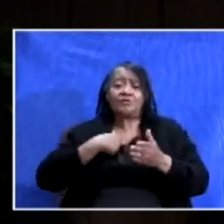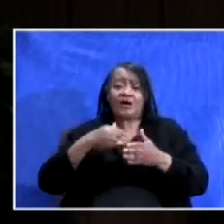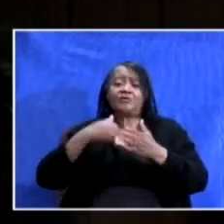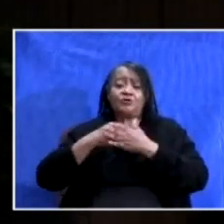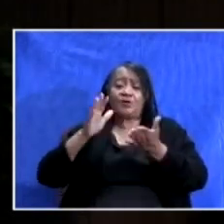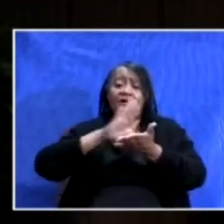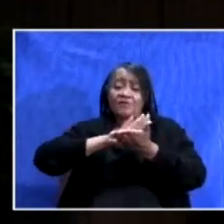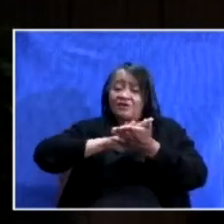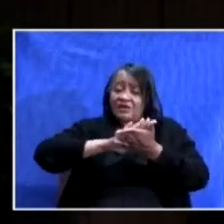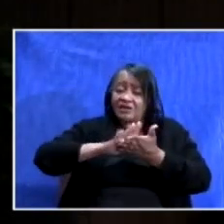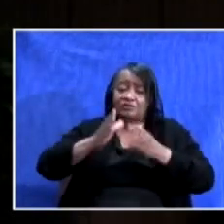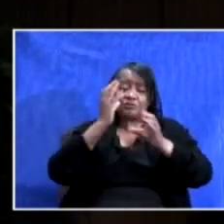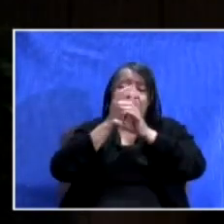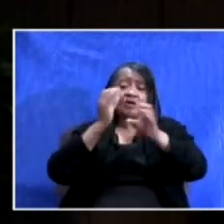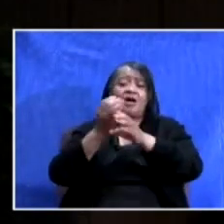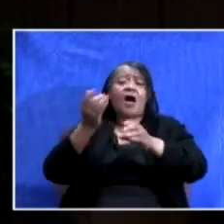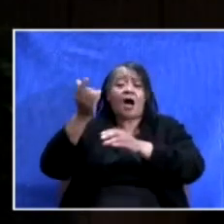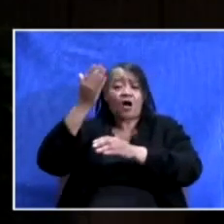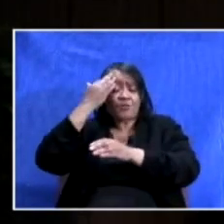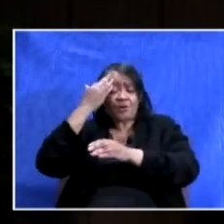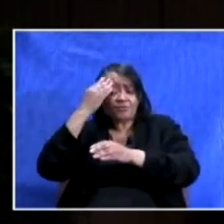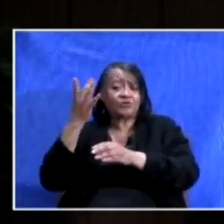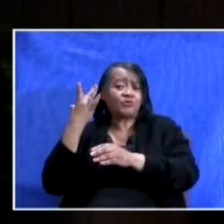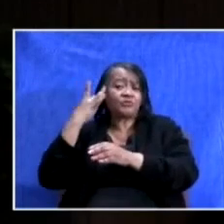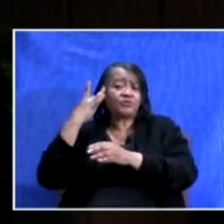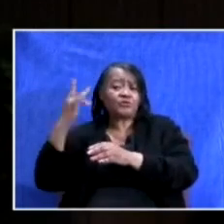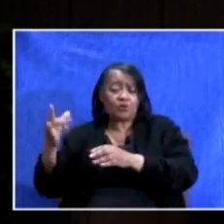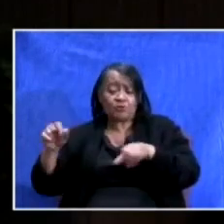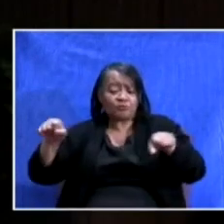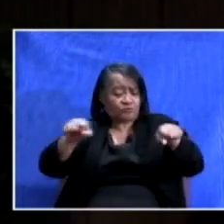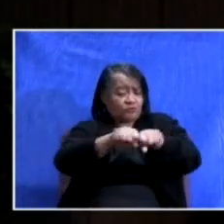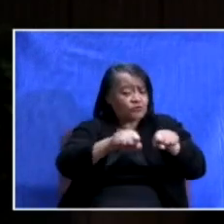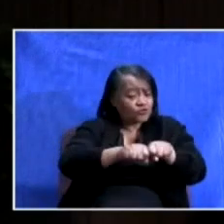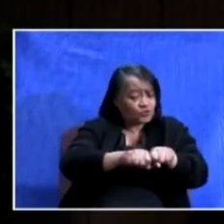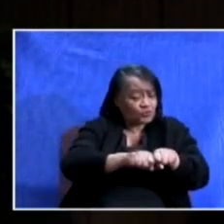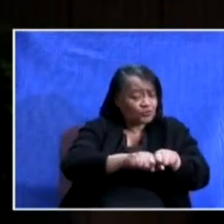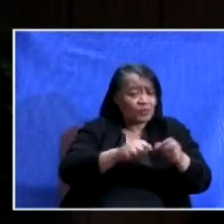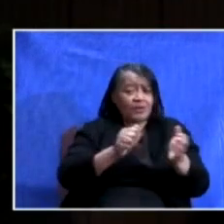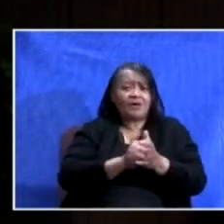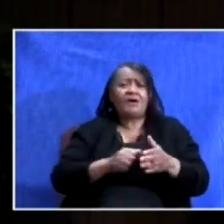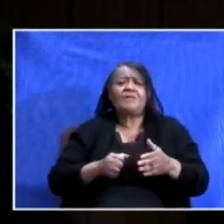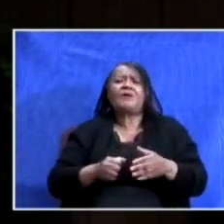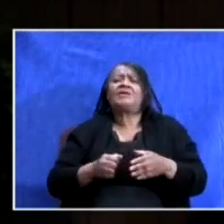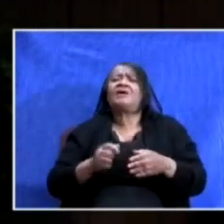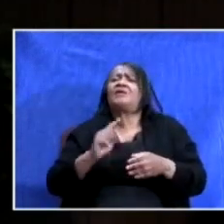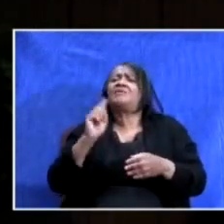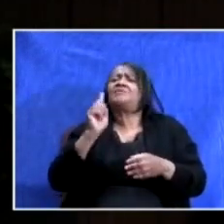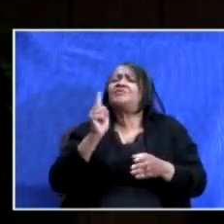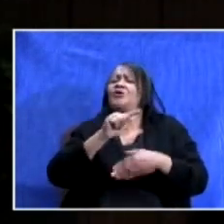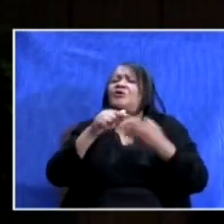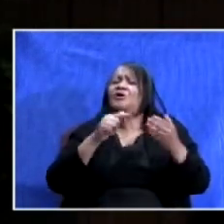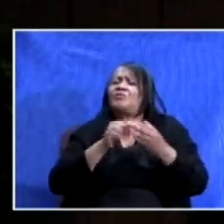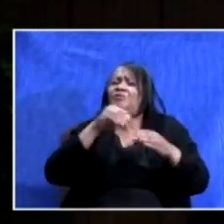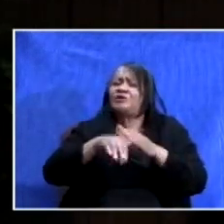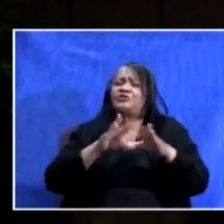nice car. I know you got your golden parachute. But something about when